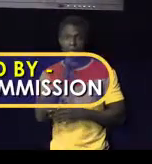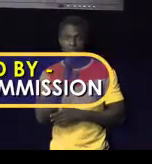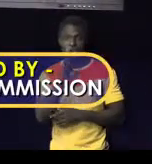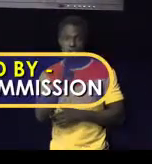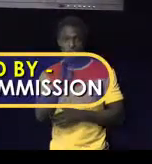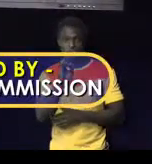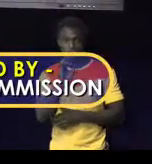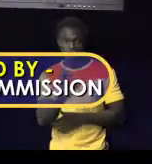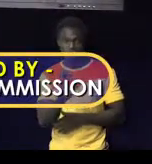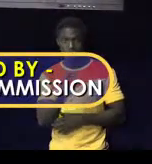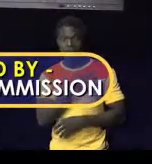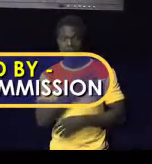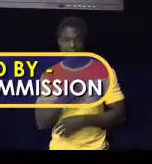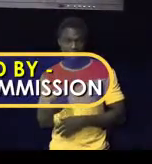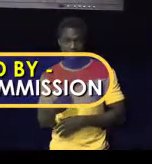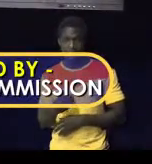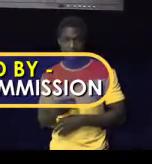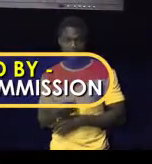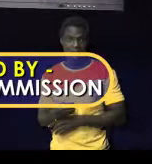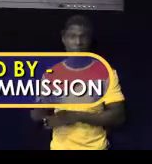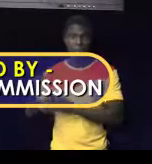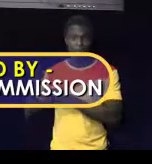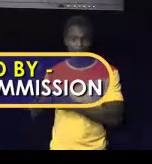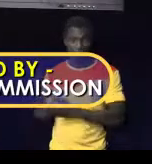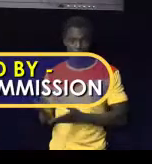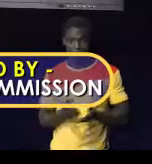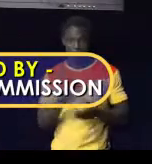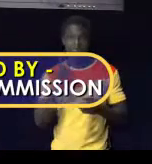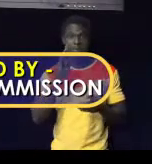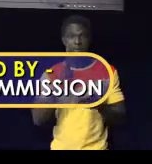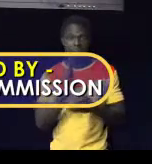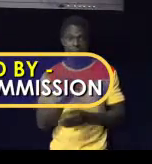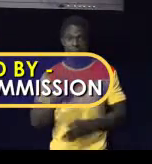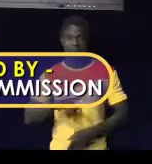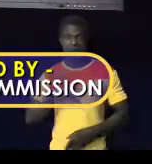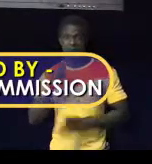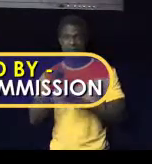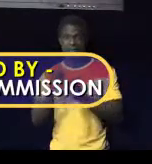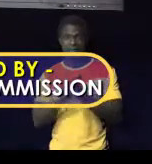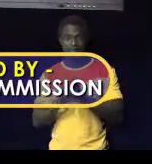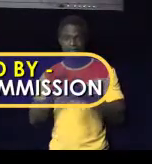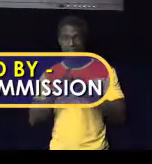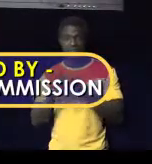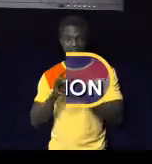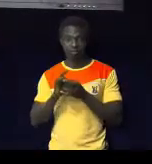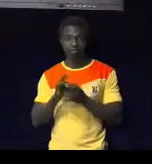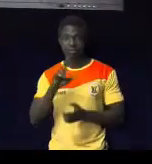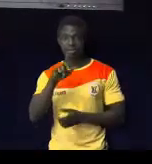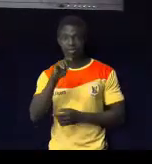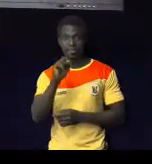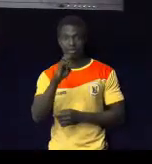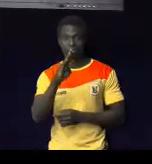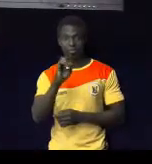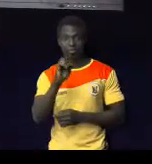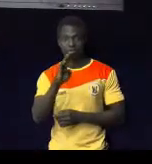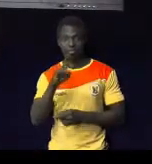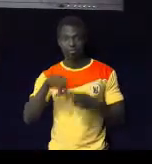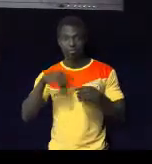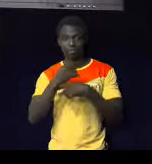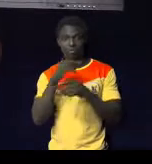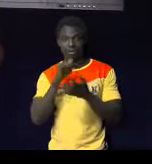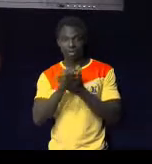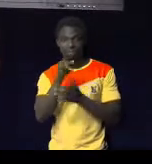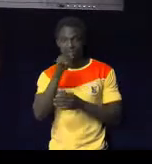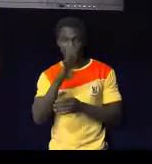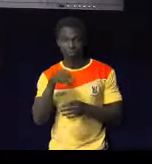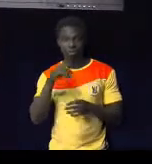by the Universal Basic Education Commission, UBEC, and packaged by the Lagos State Universal Basic Education Board, LASUBEB. It is to